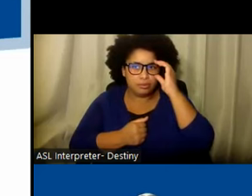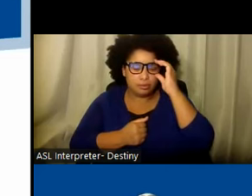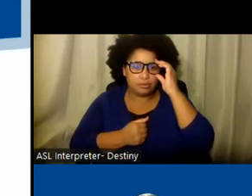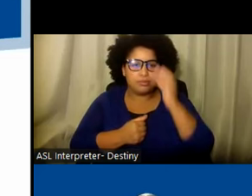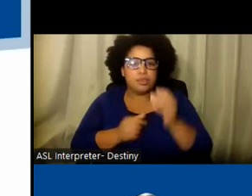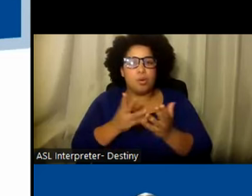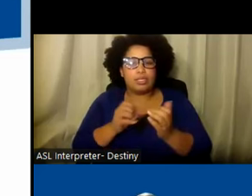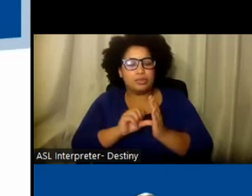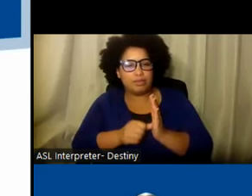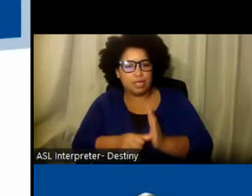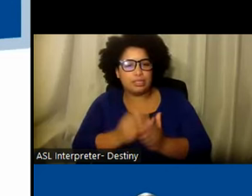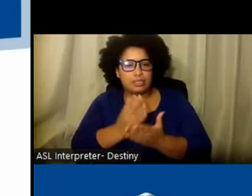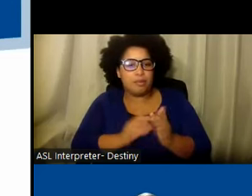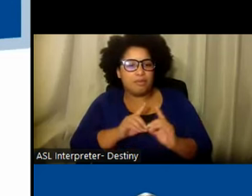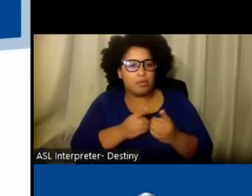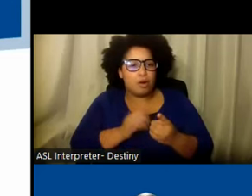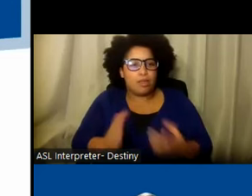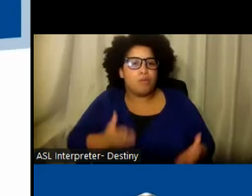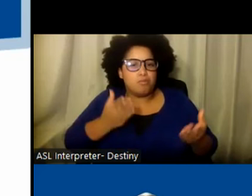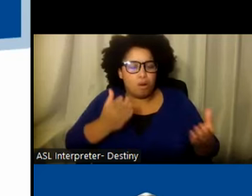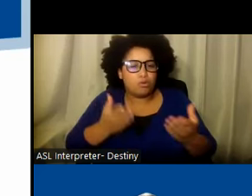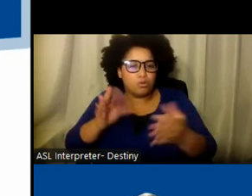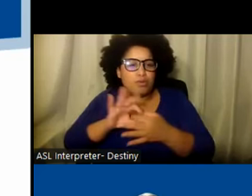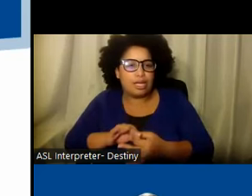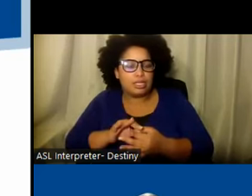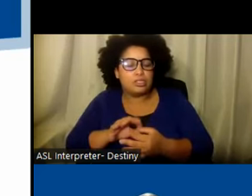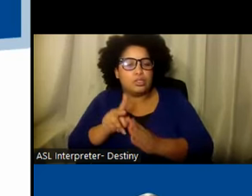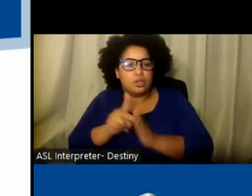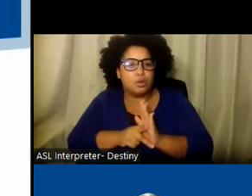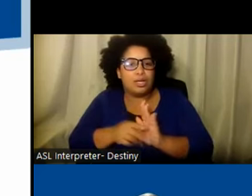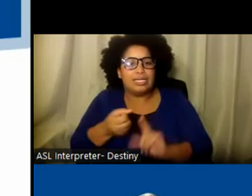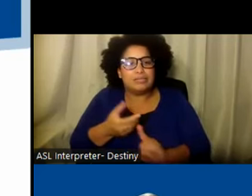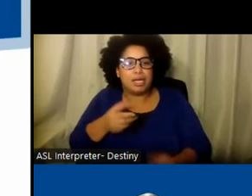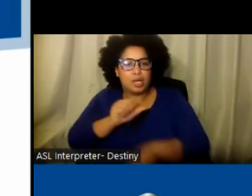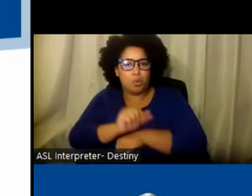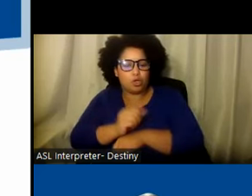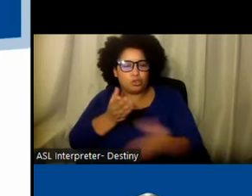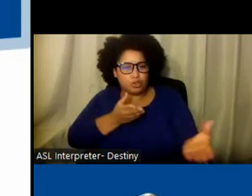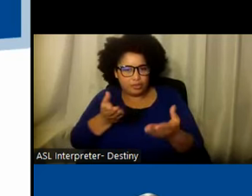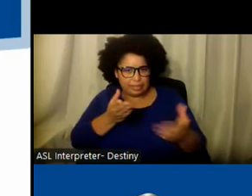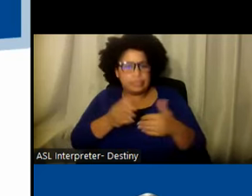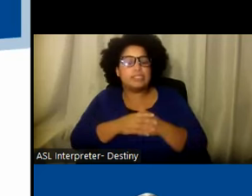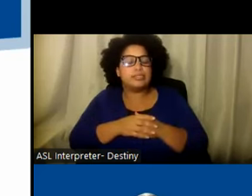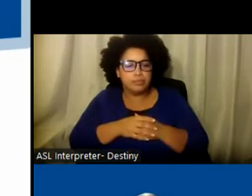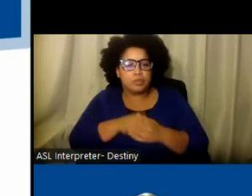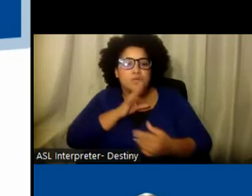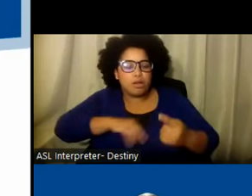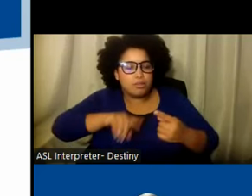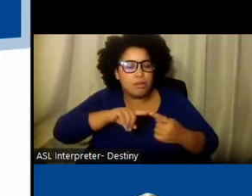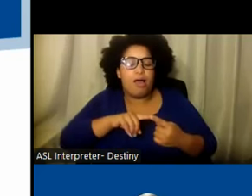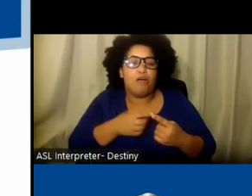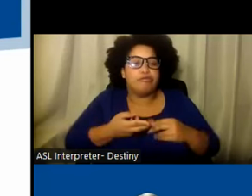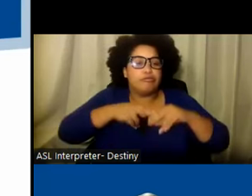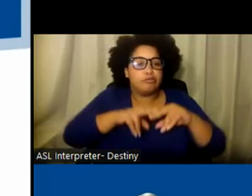to emphasize some of the department's proposals and policies around expanding employment services. So we talked about